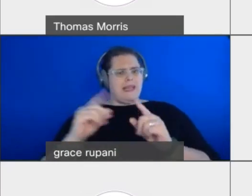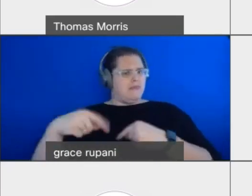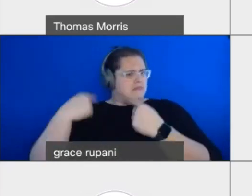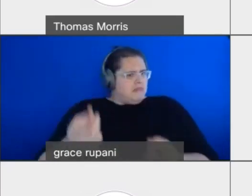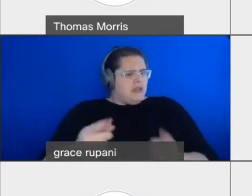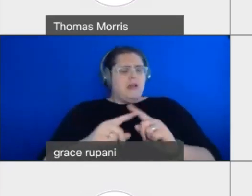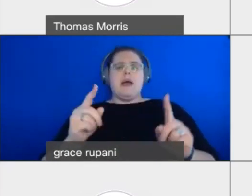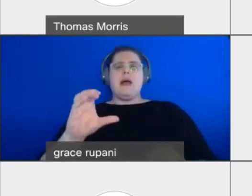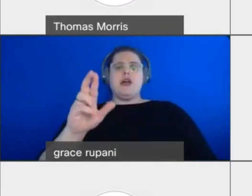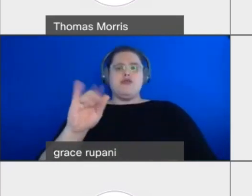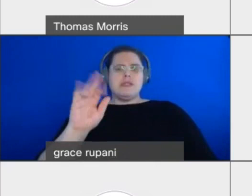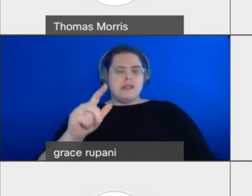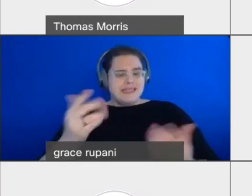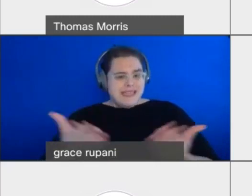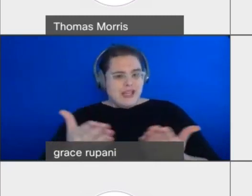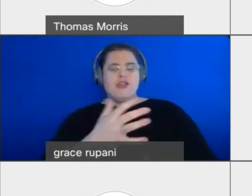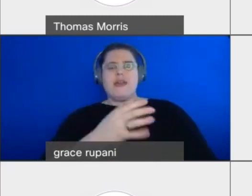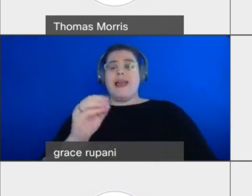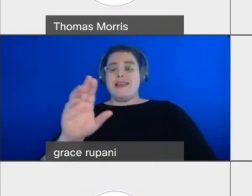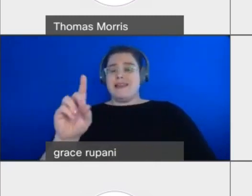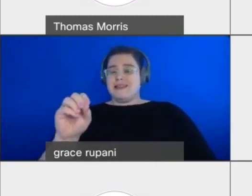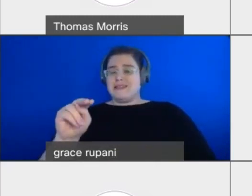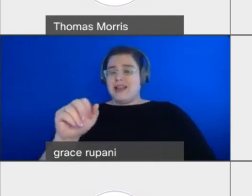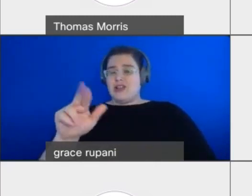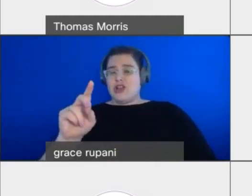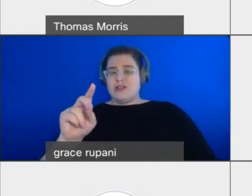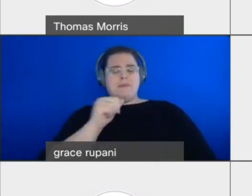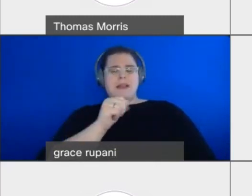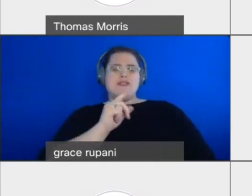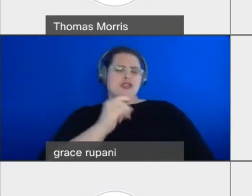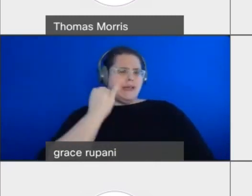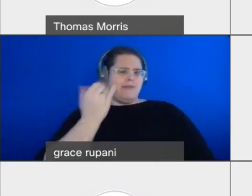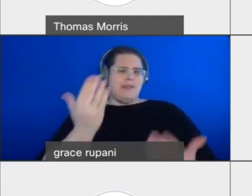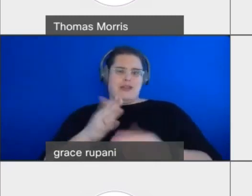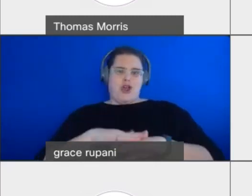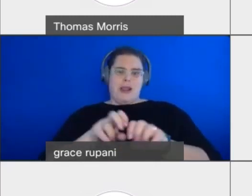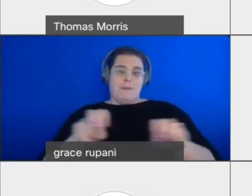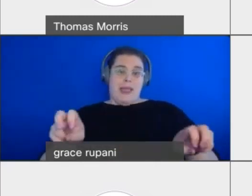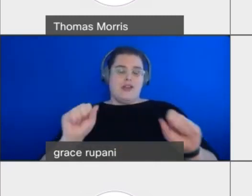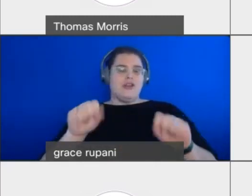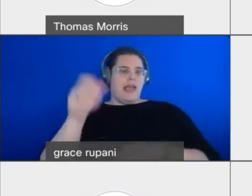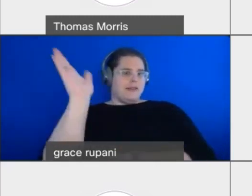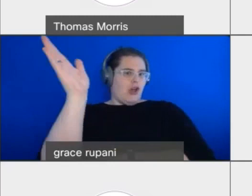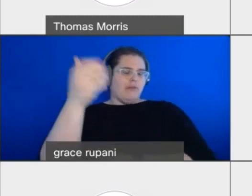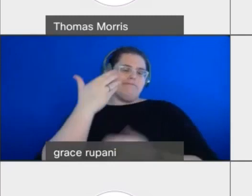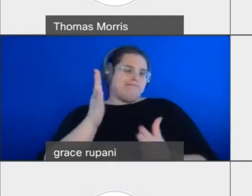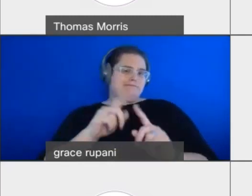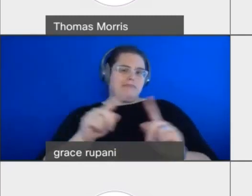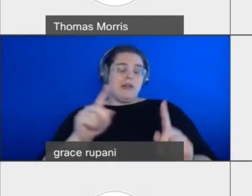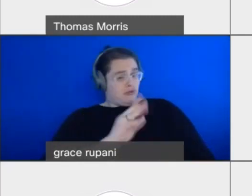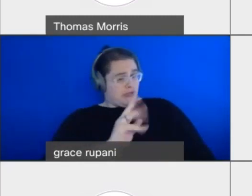and Donald, I don't know that he's a panelist, but Crystal could probably respond to that question.